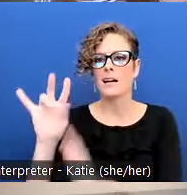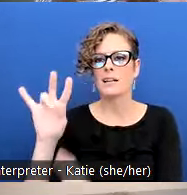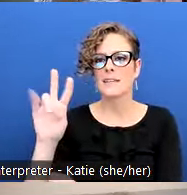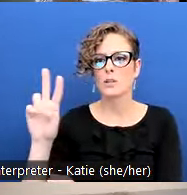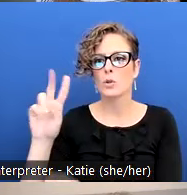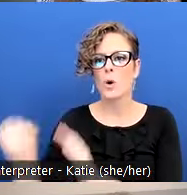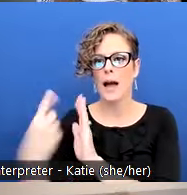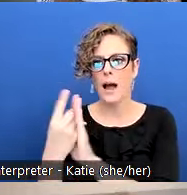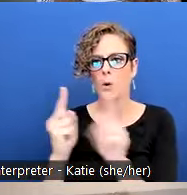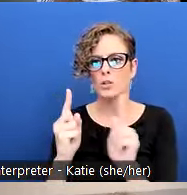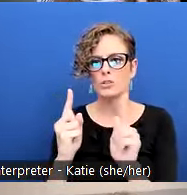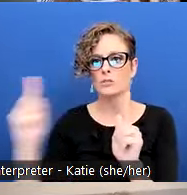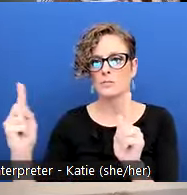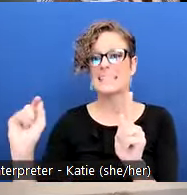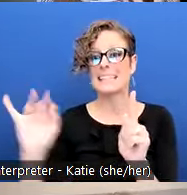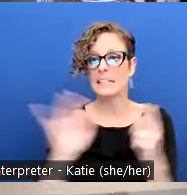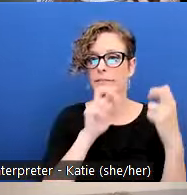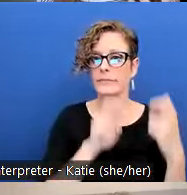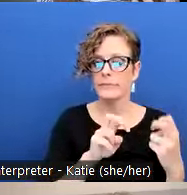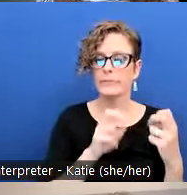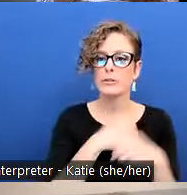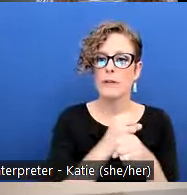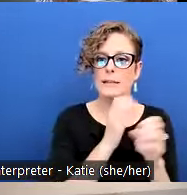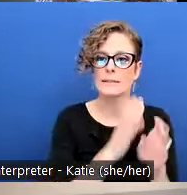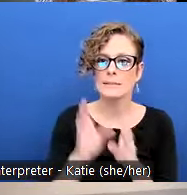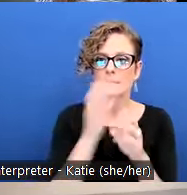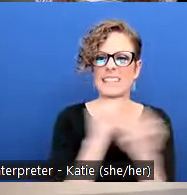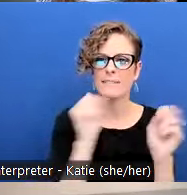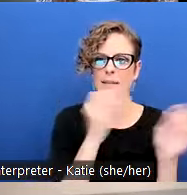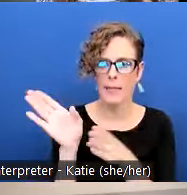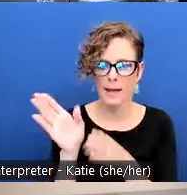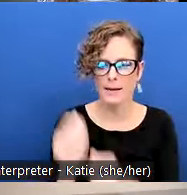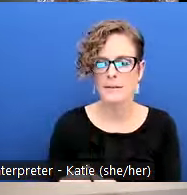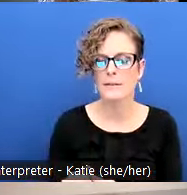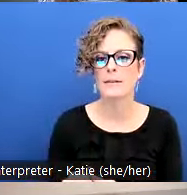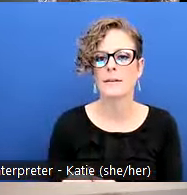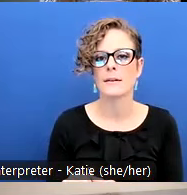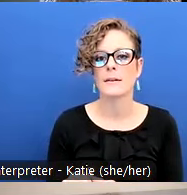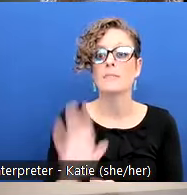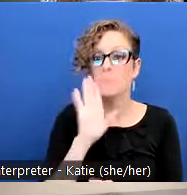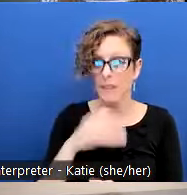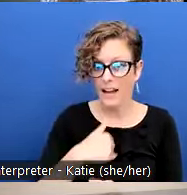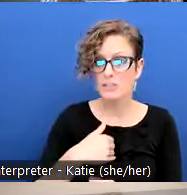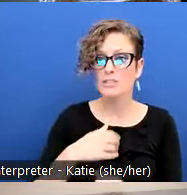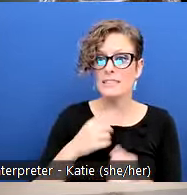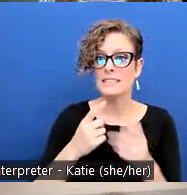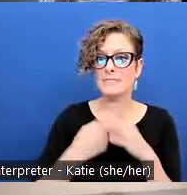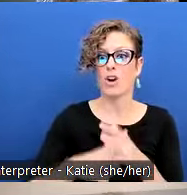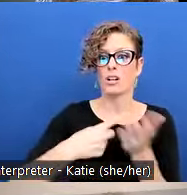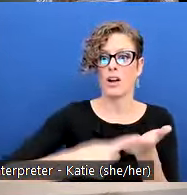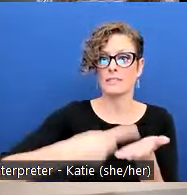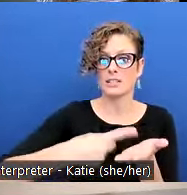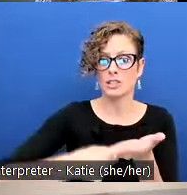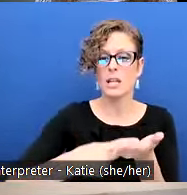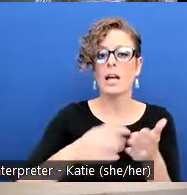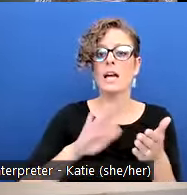planning. And then because of some pushback on that, we actually started having conversations about removing community-based